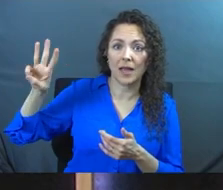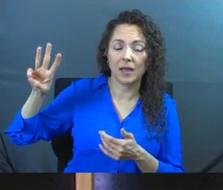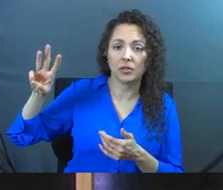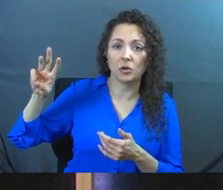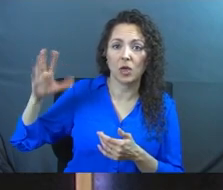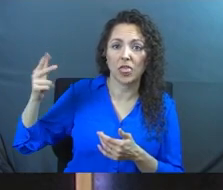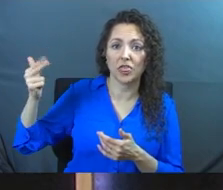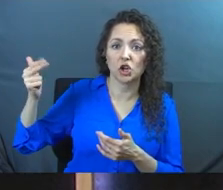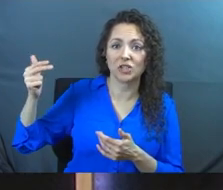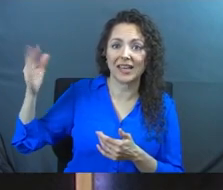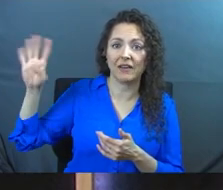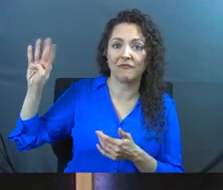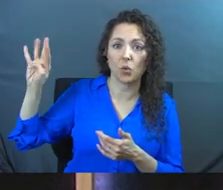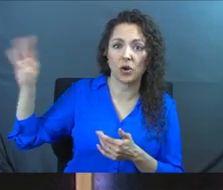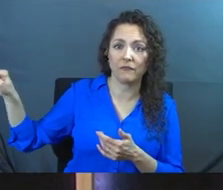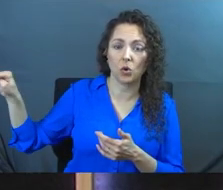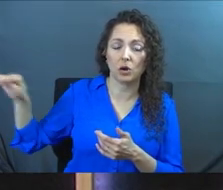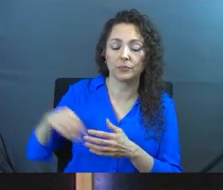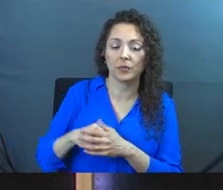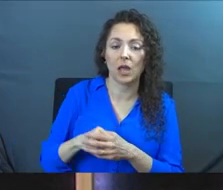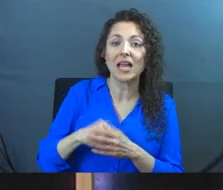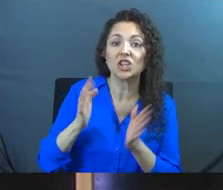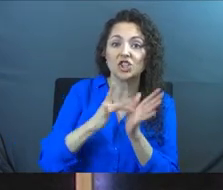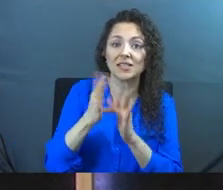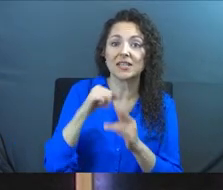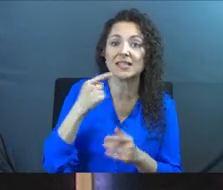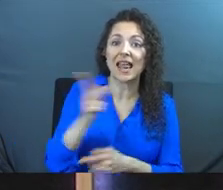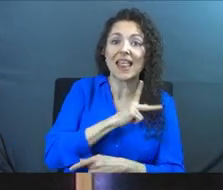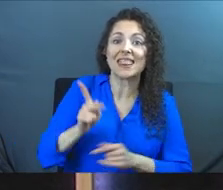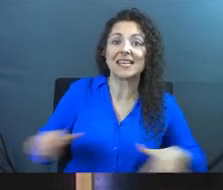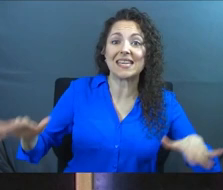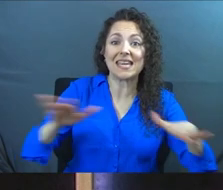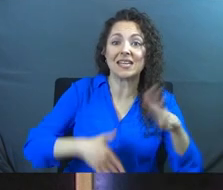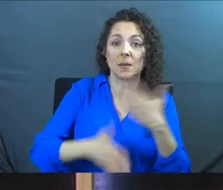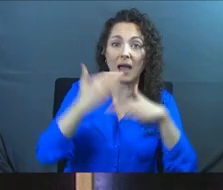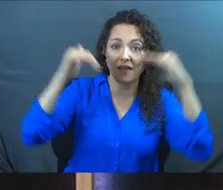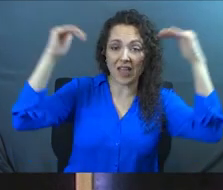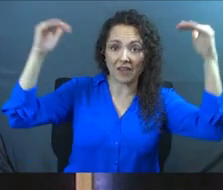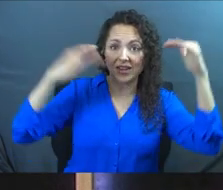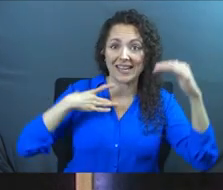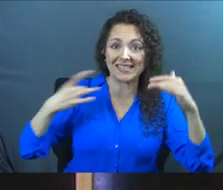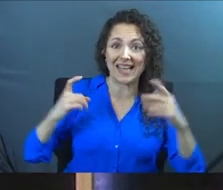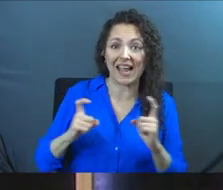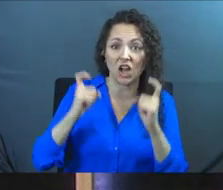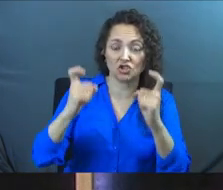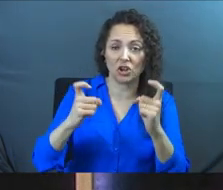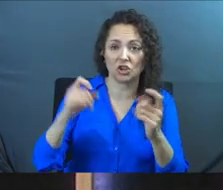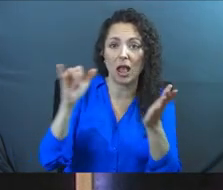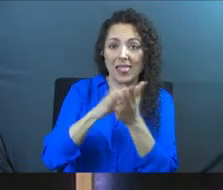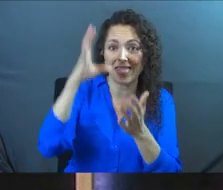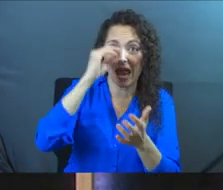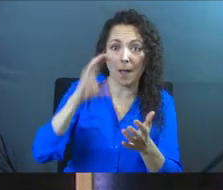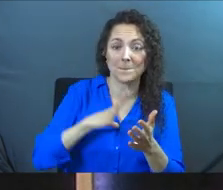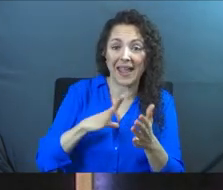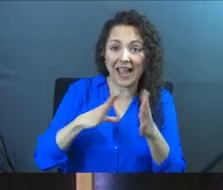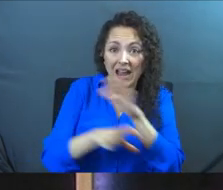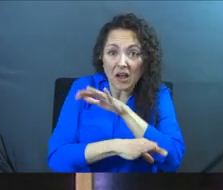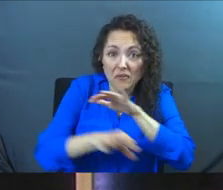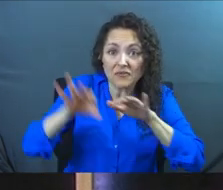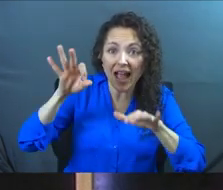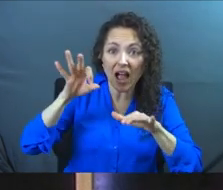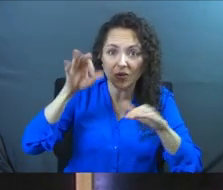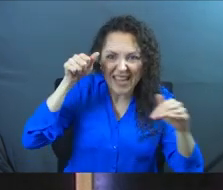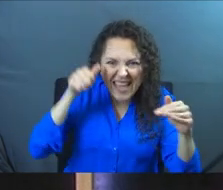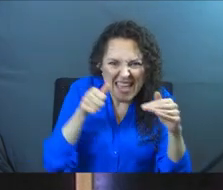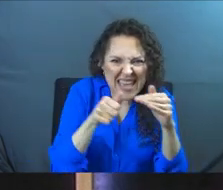verse 44. This is Jesus talking. He says, the kingdom of heaven is like a treasure that a man discovered hidden in a